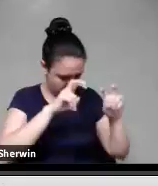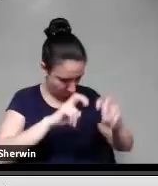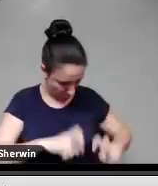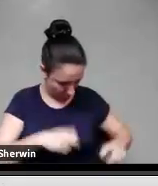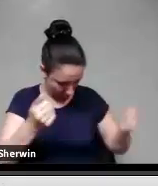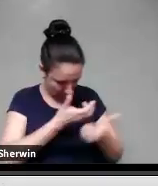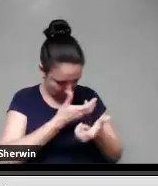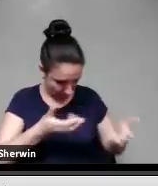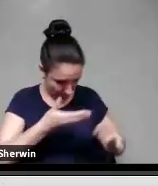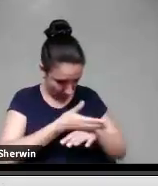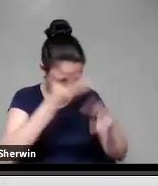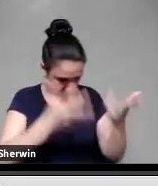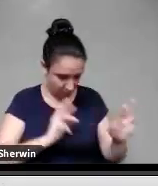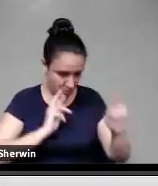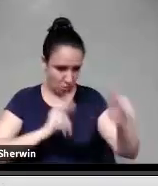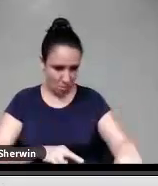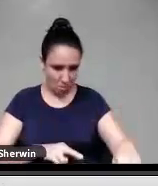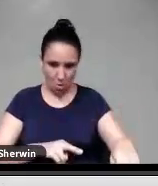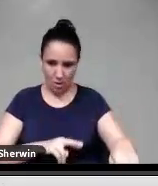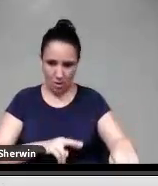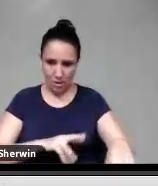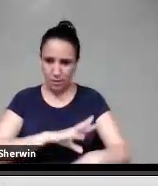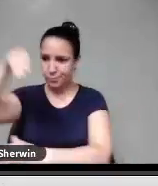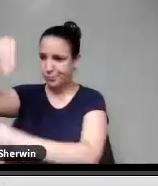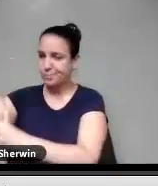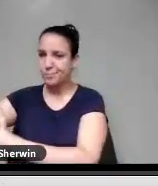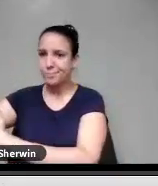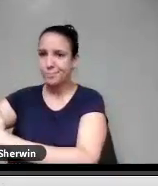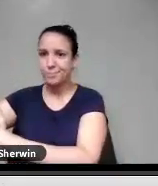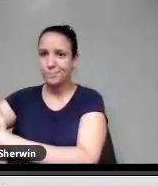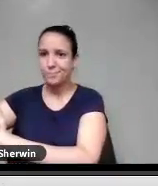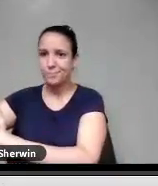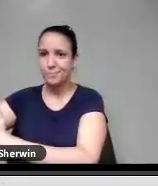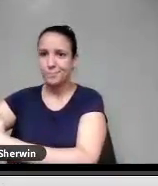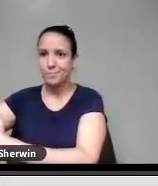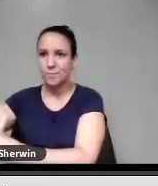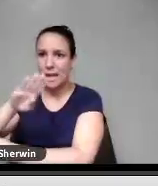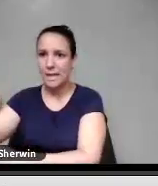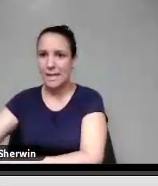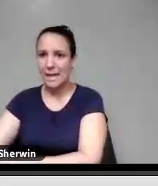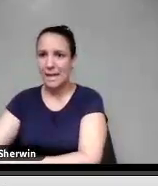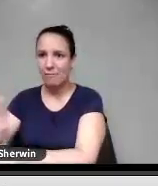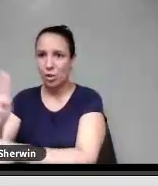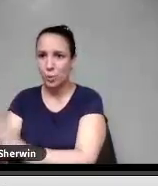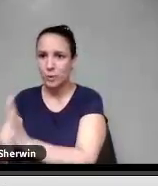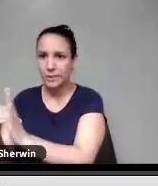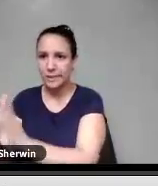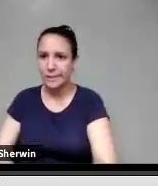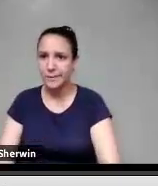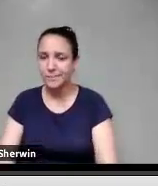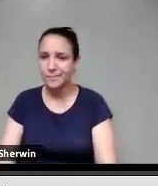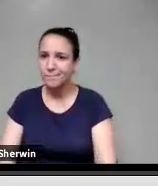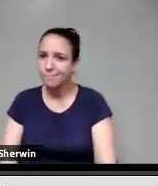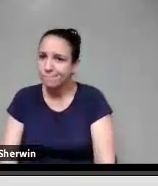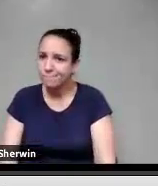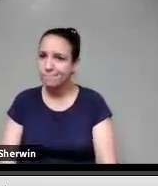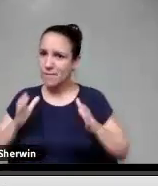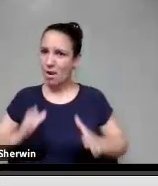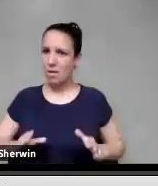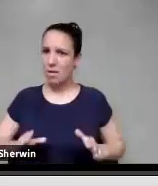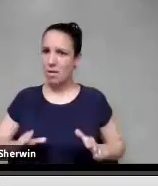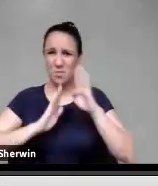And once I did the report got stuck away in the president's desk drawer. Wow. Our customers were frustrated.